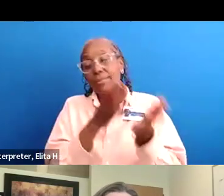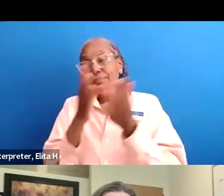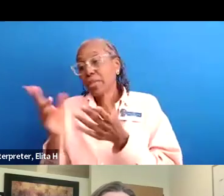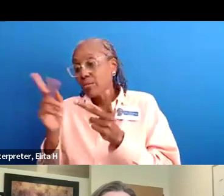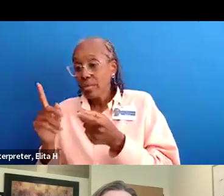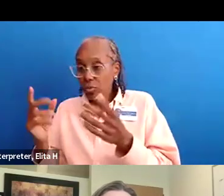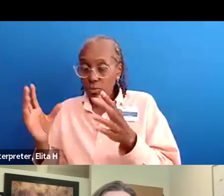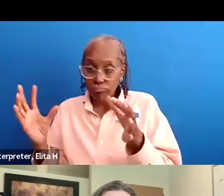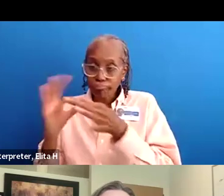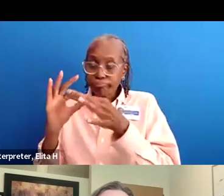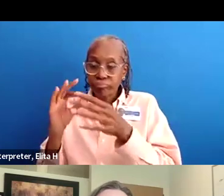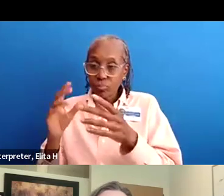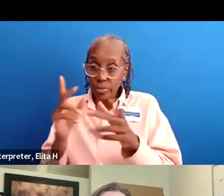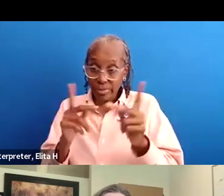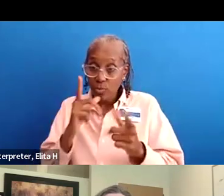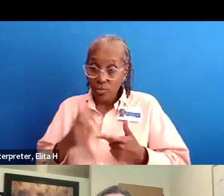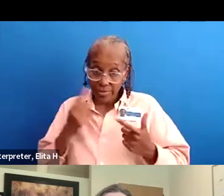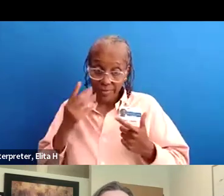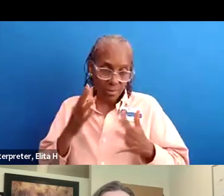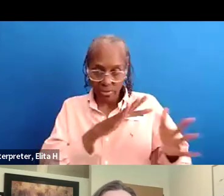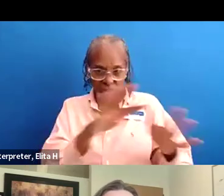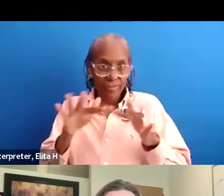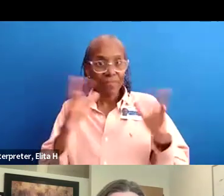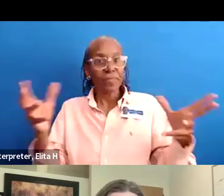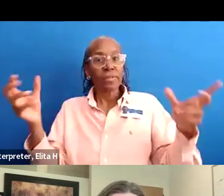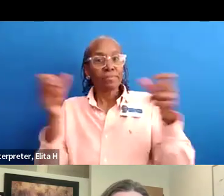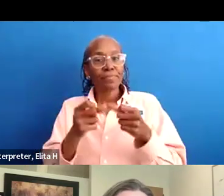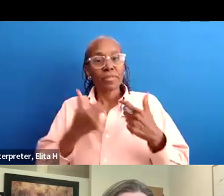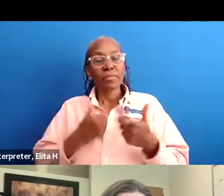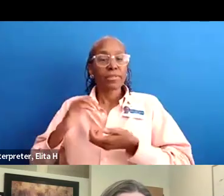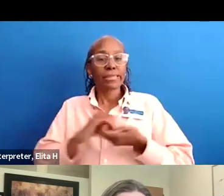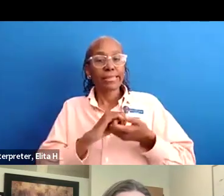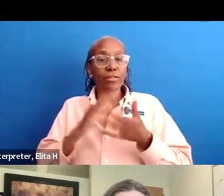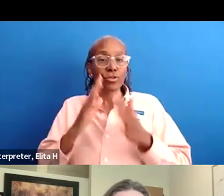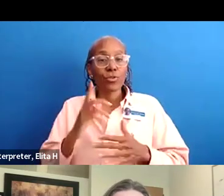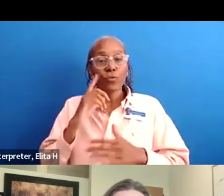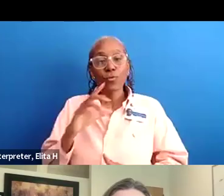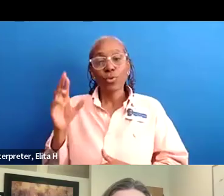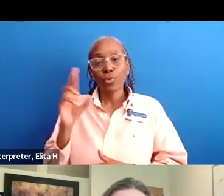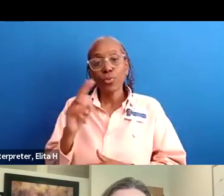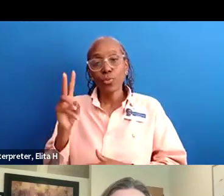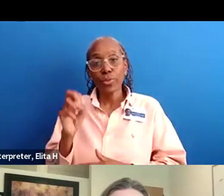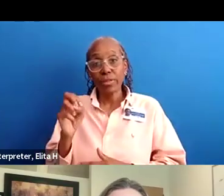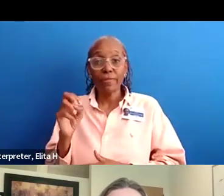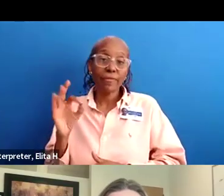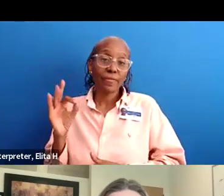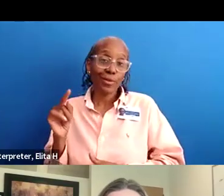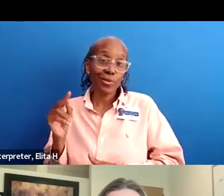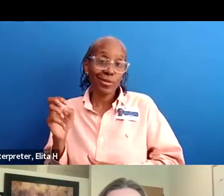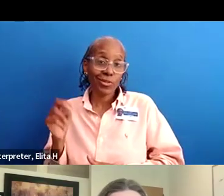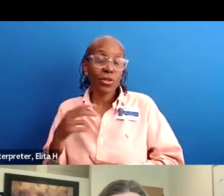for people with lived experience. And so as a liaison for the Reeve Foundation, I am a member of